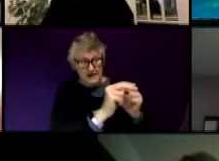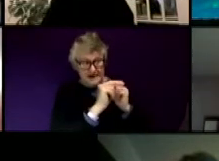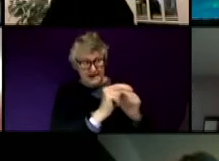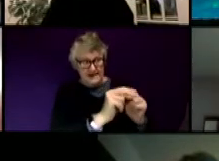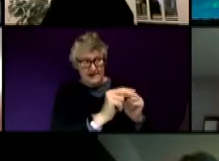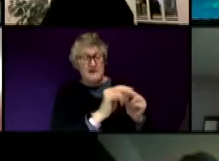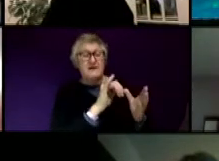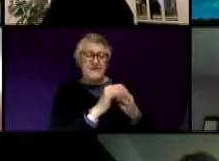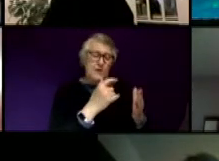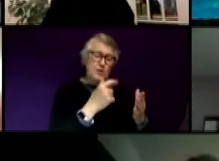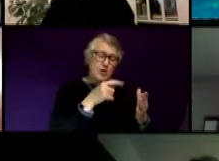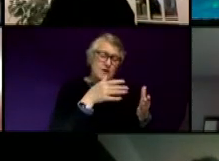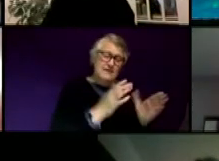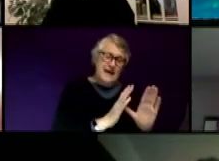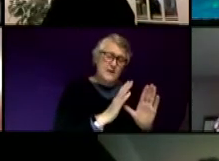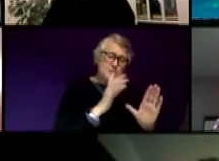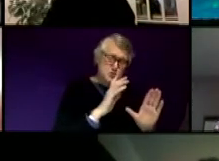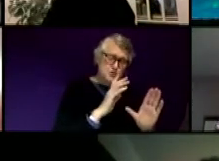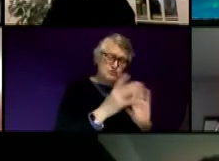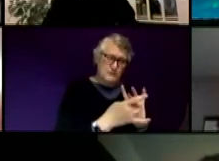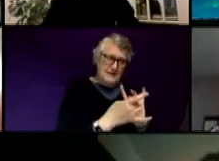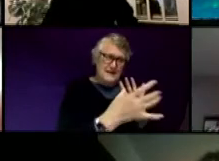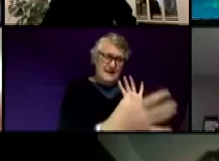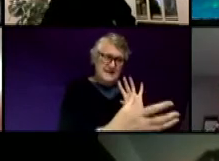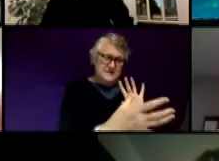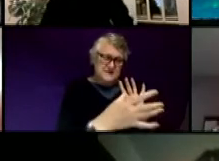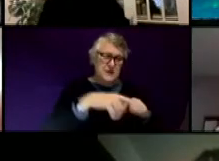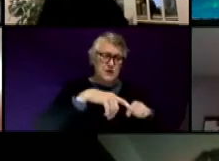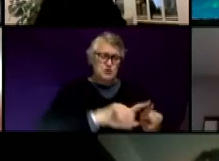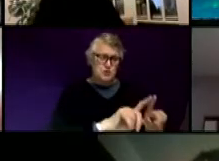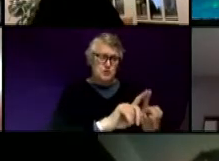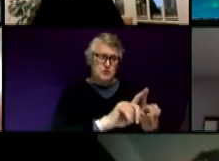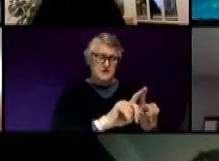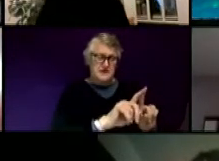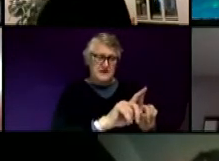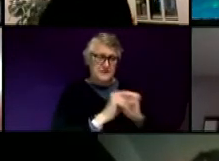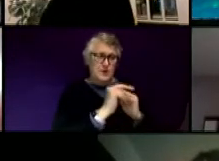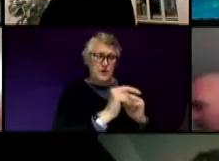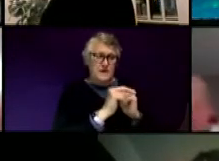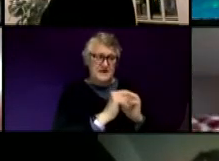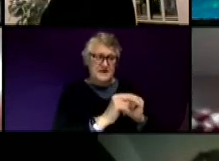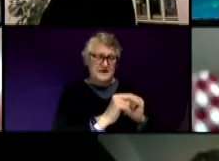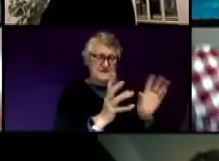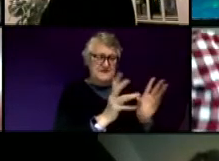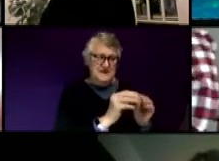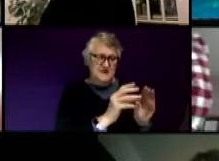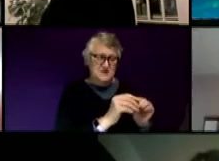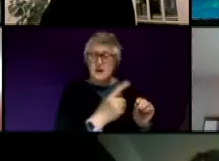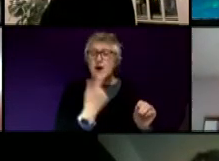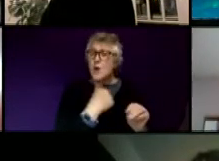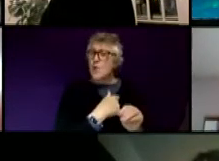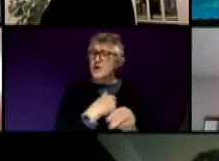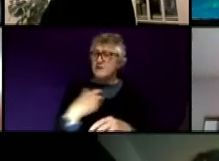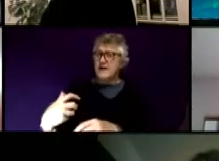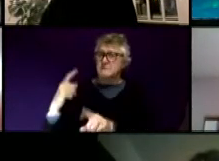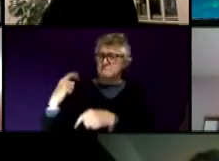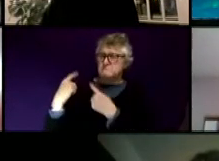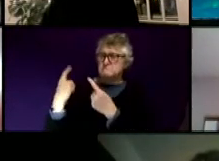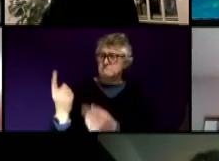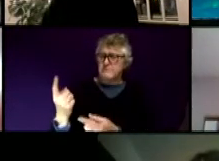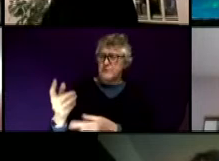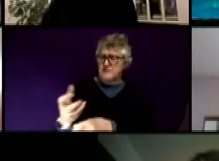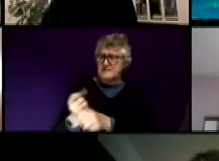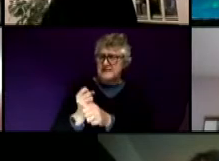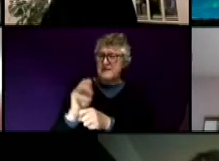release during the bargaining mediation session. So if you just put in a request, we have been receiving media